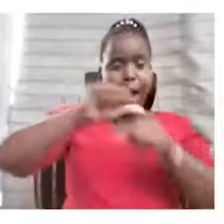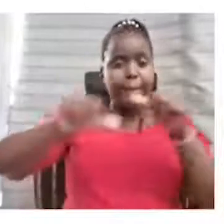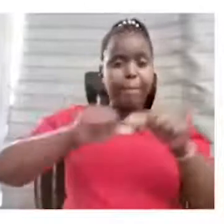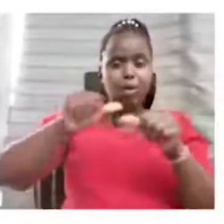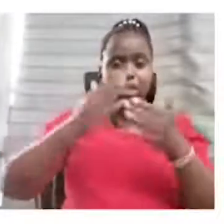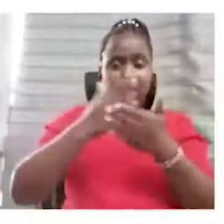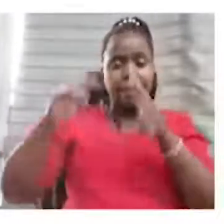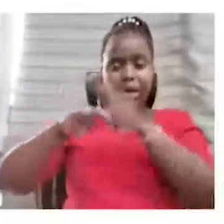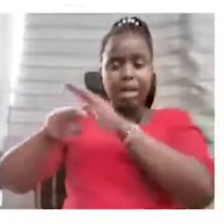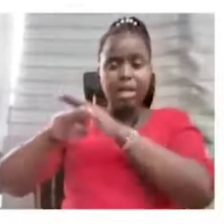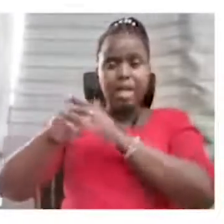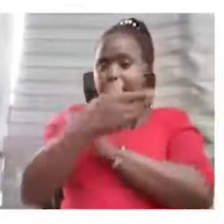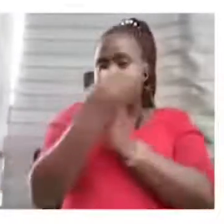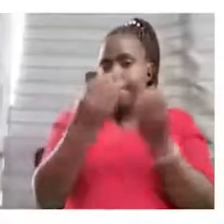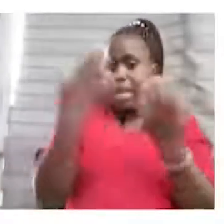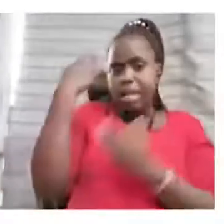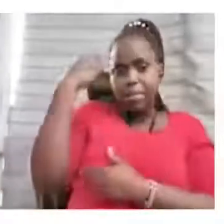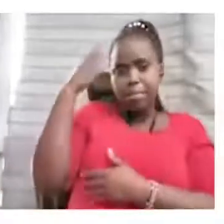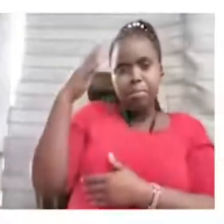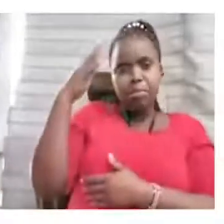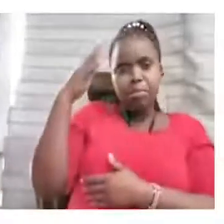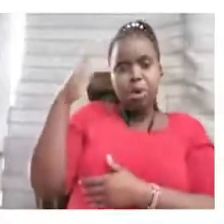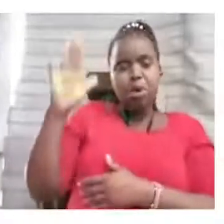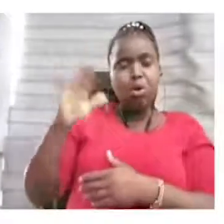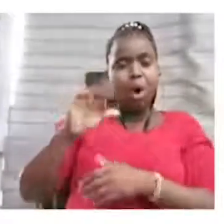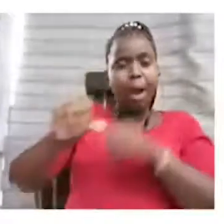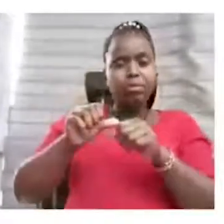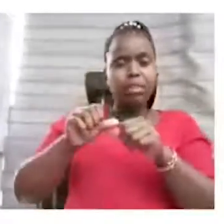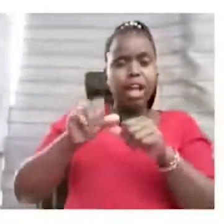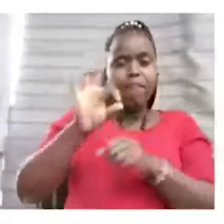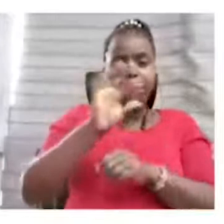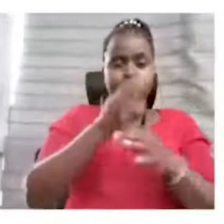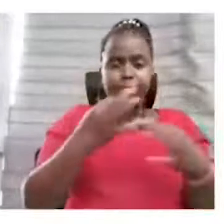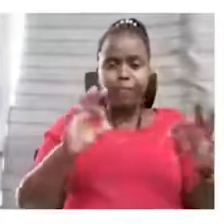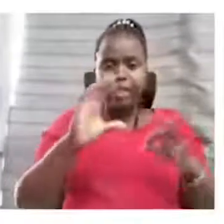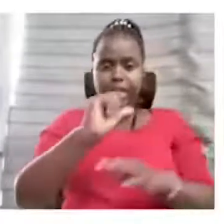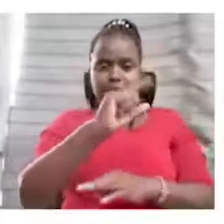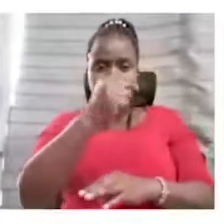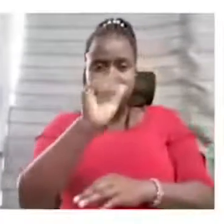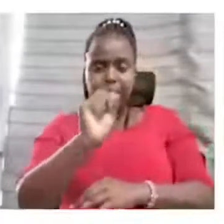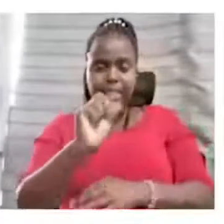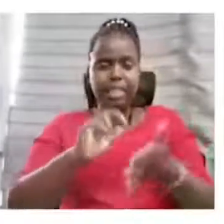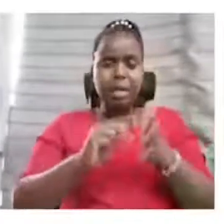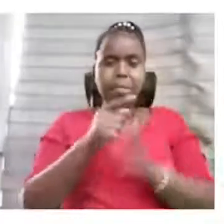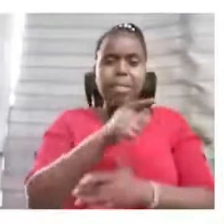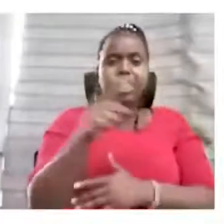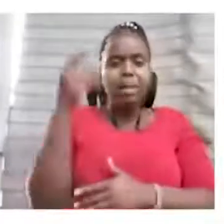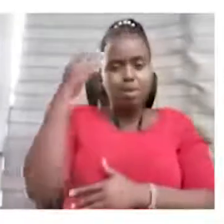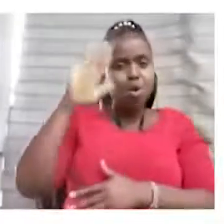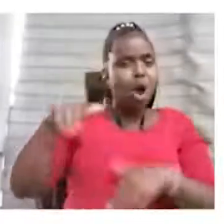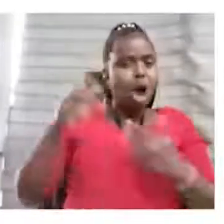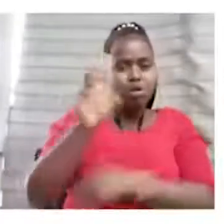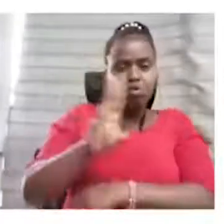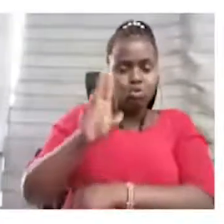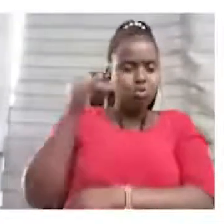know about accessibility features. So they just don't know how to use these phones. And safety and security is